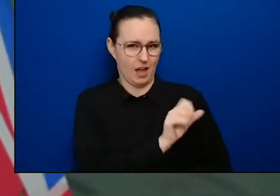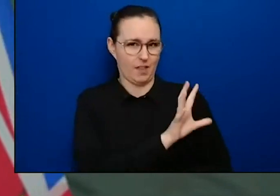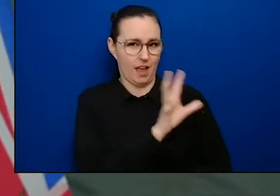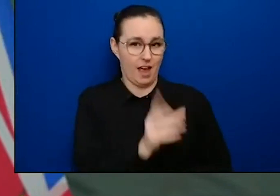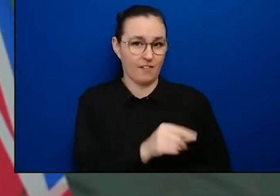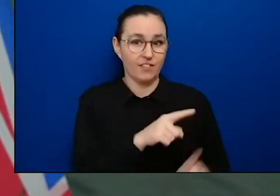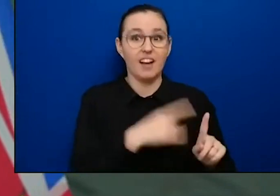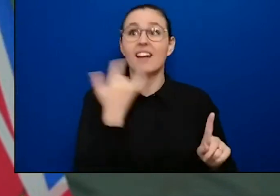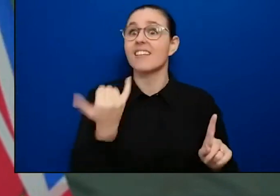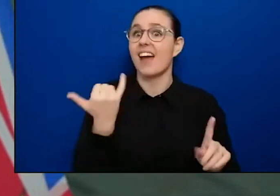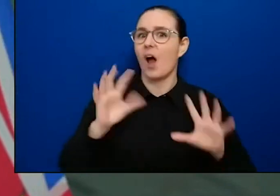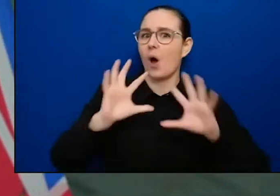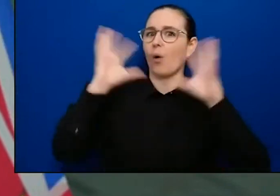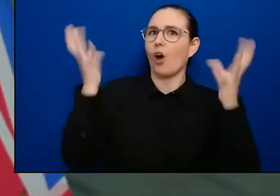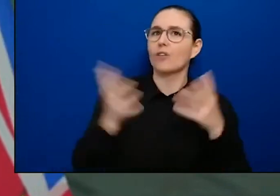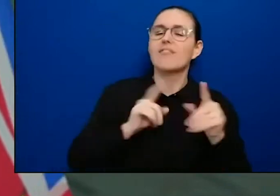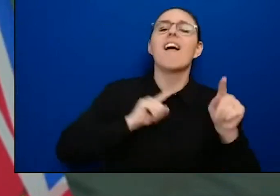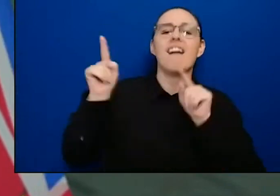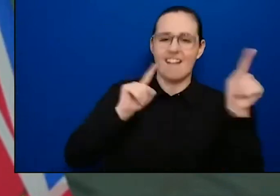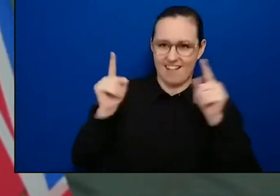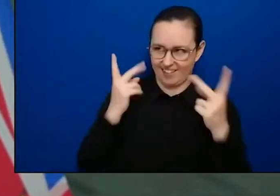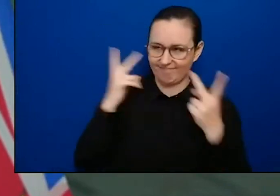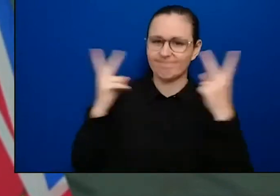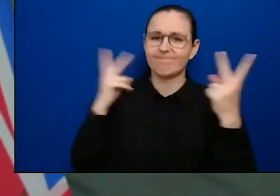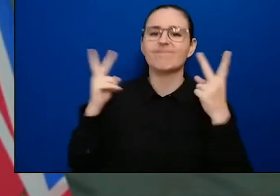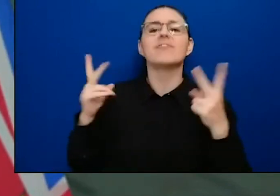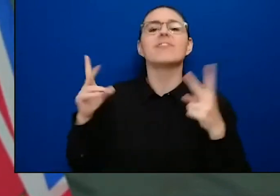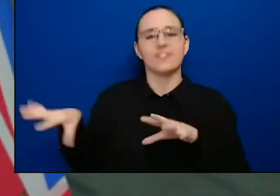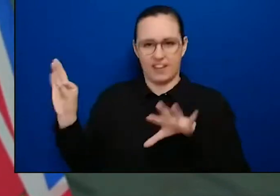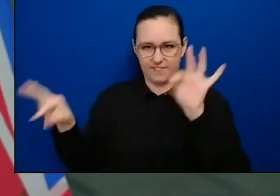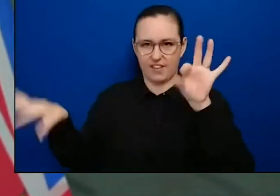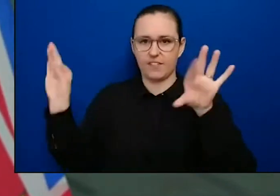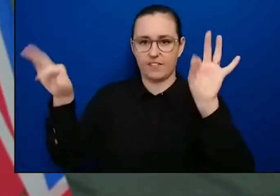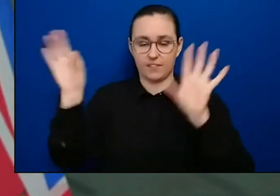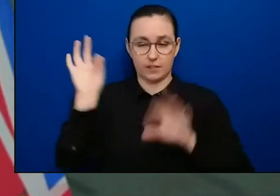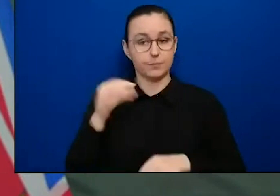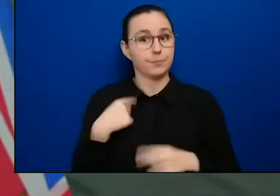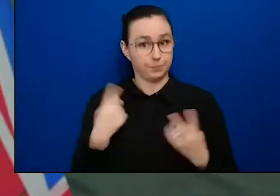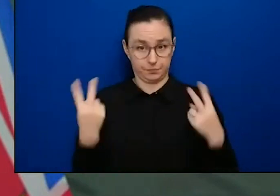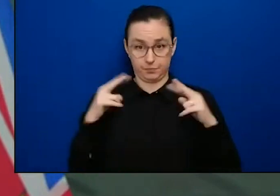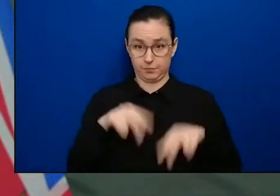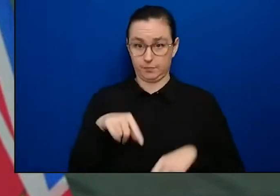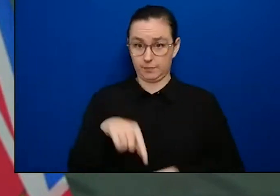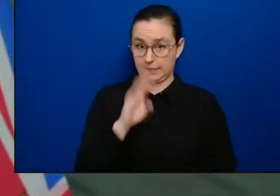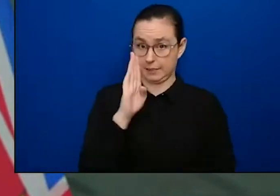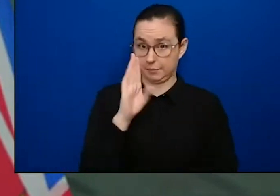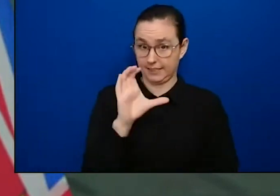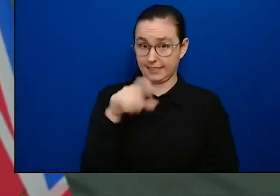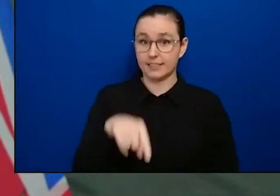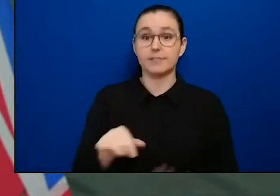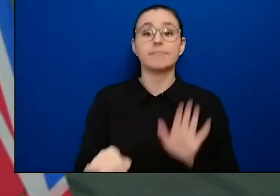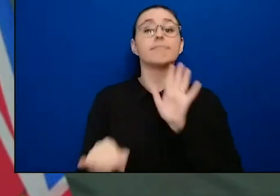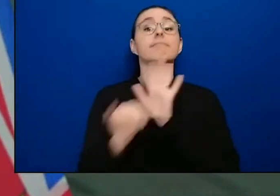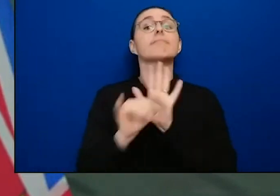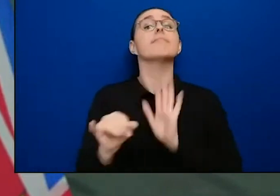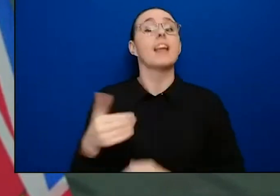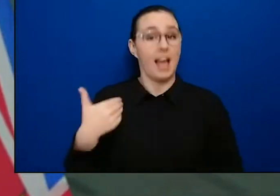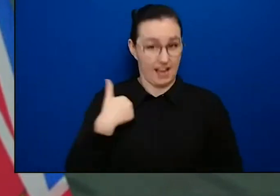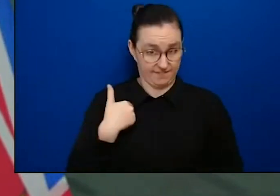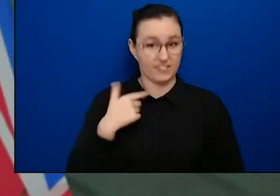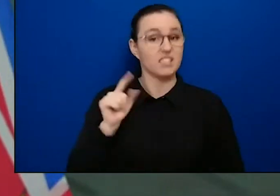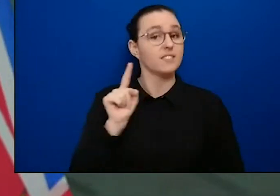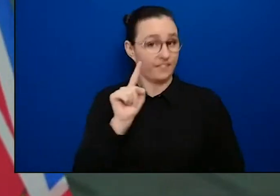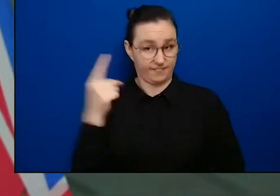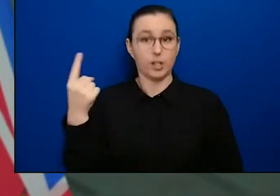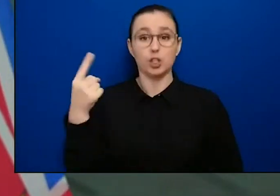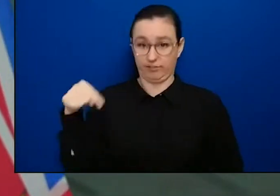world. And as you know, we have been looking here in BC as well. And today we have identified our first case in BC in a person